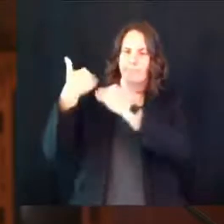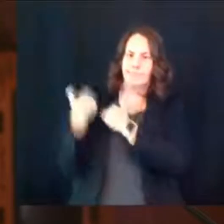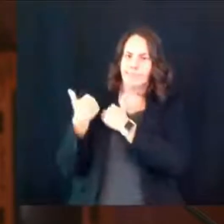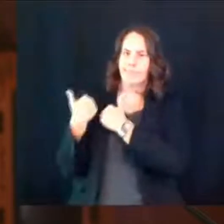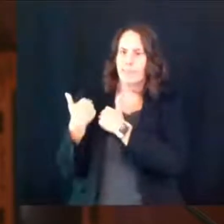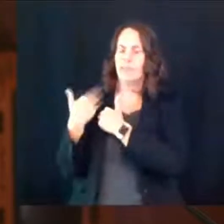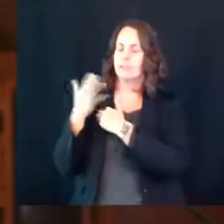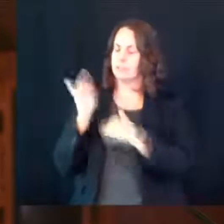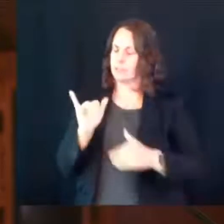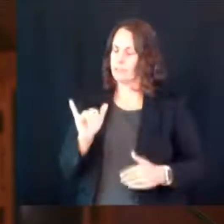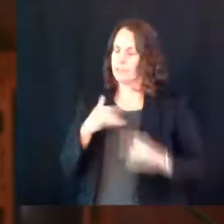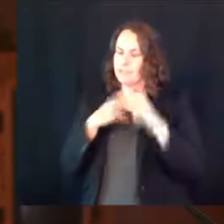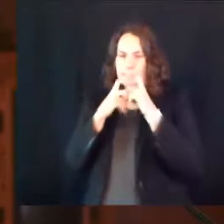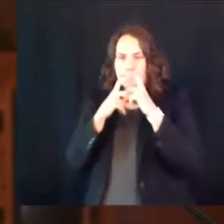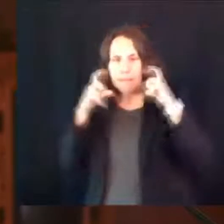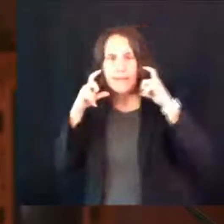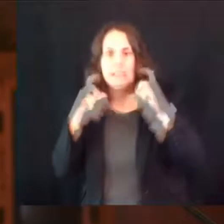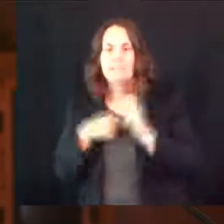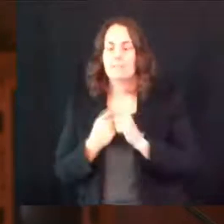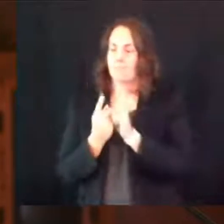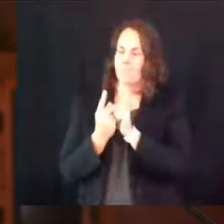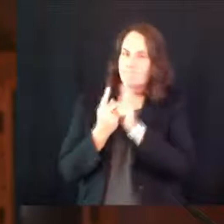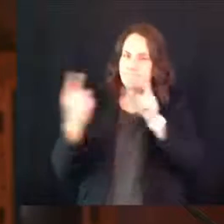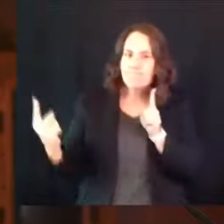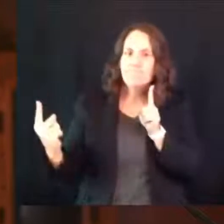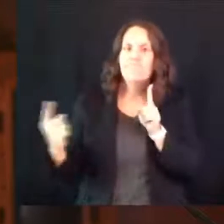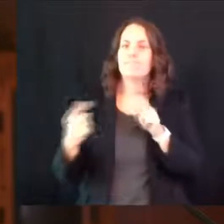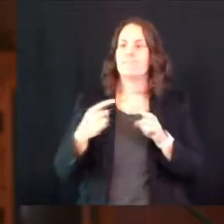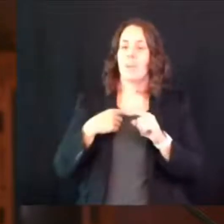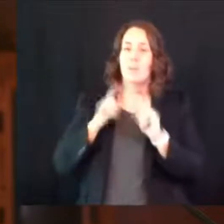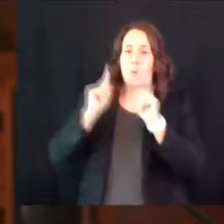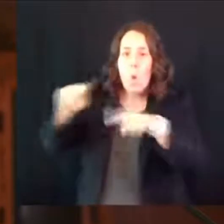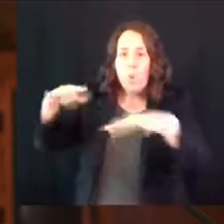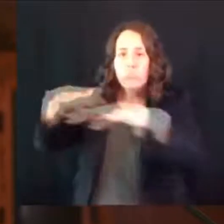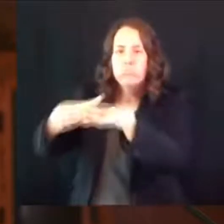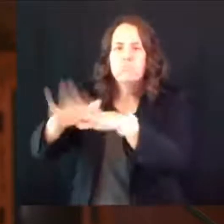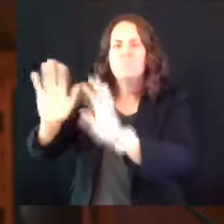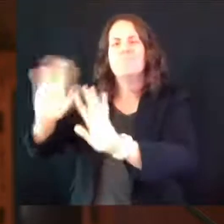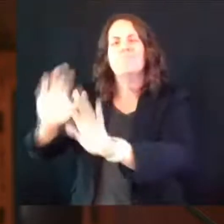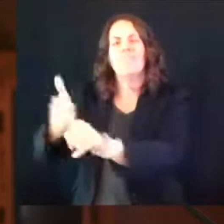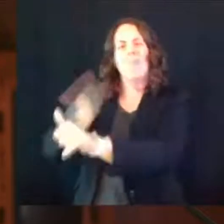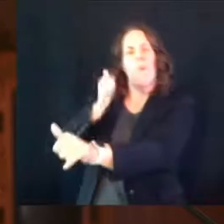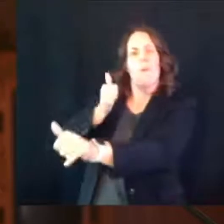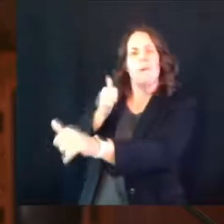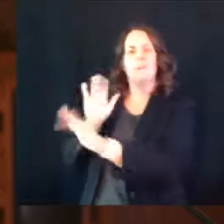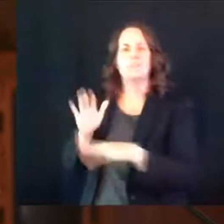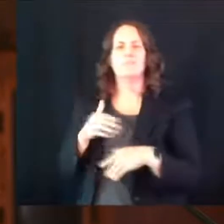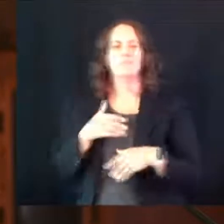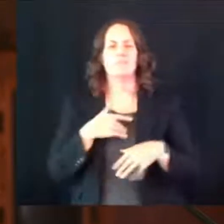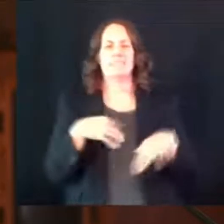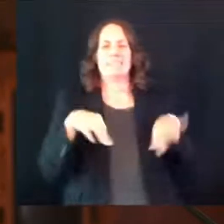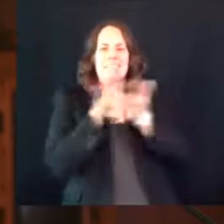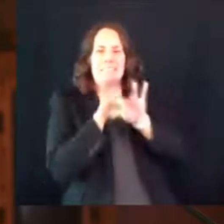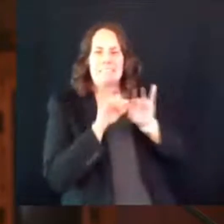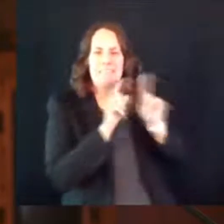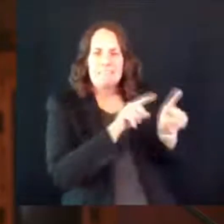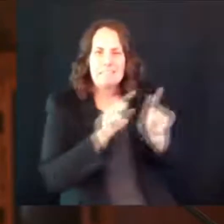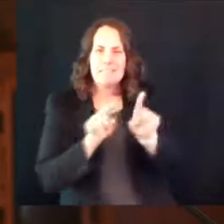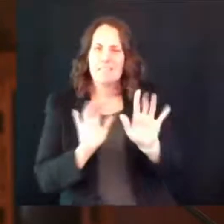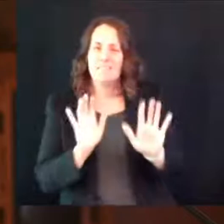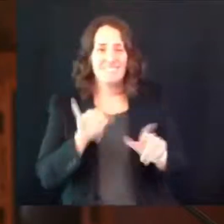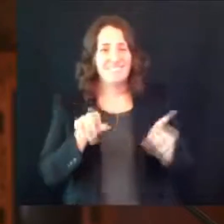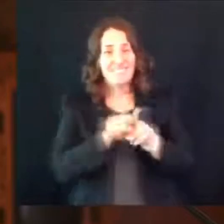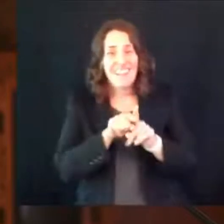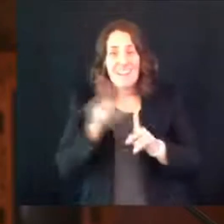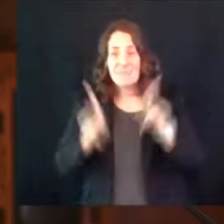help get us to a place where our workers are protected so that they can go to their jobs and not have to stay out